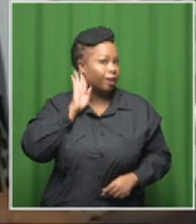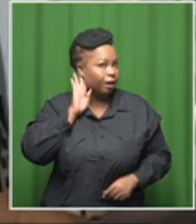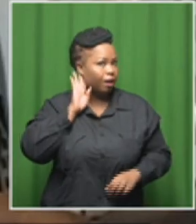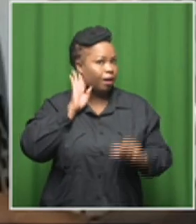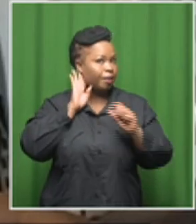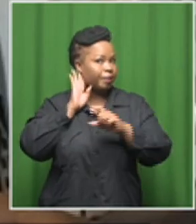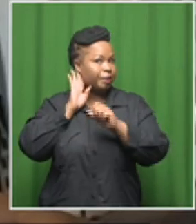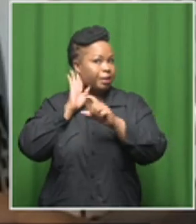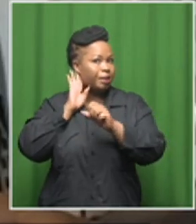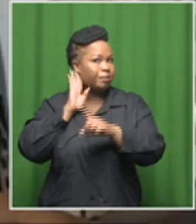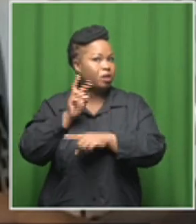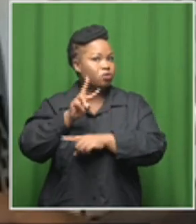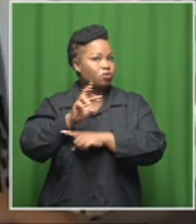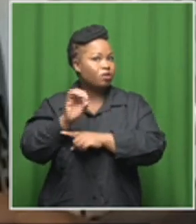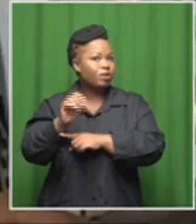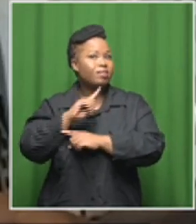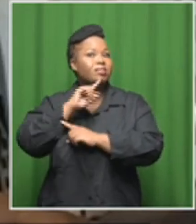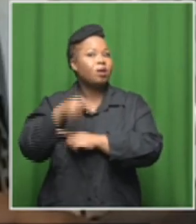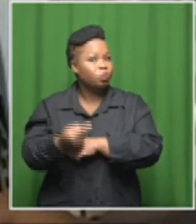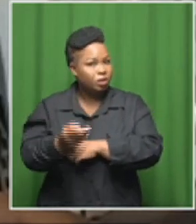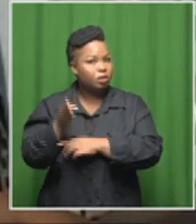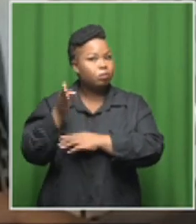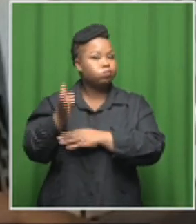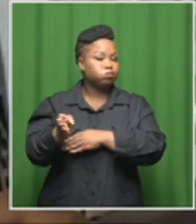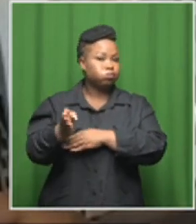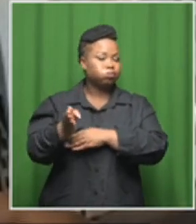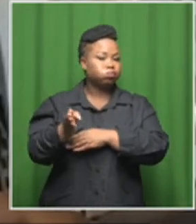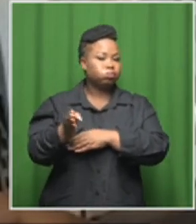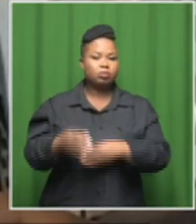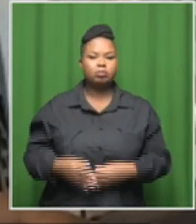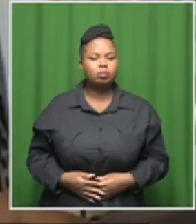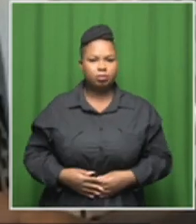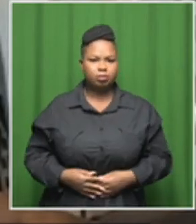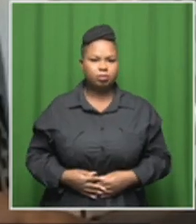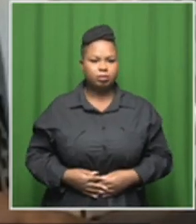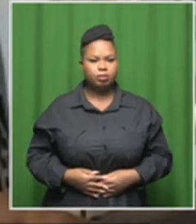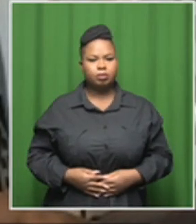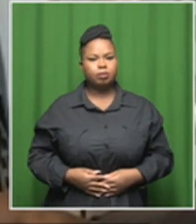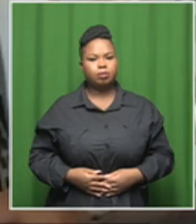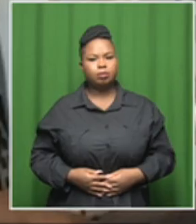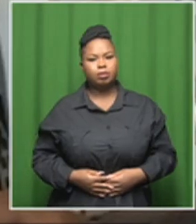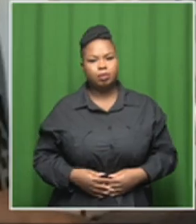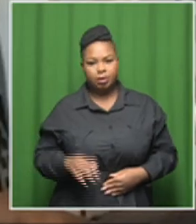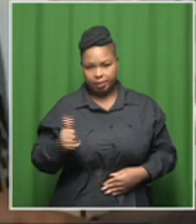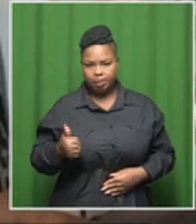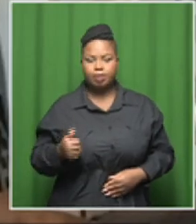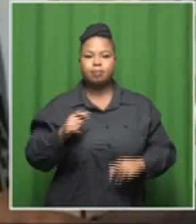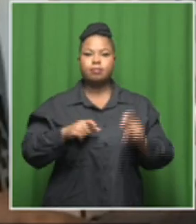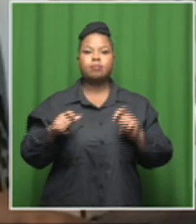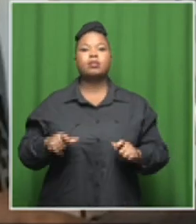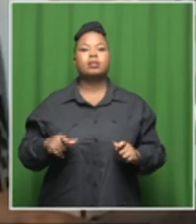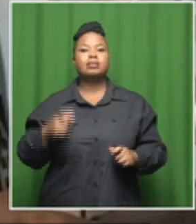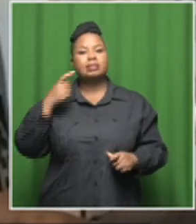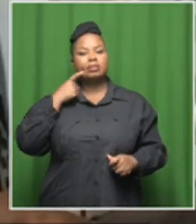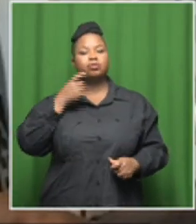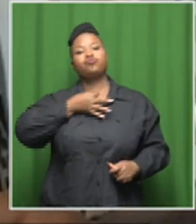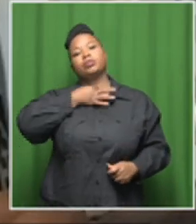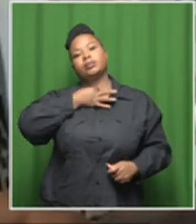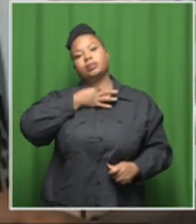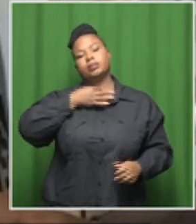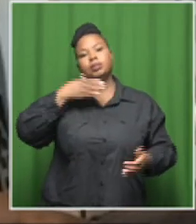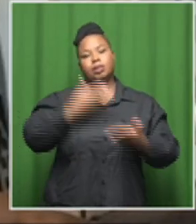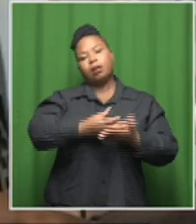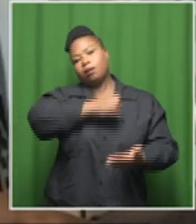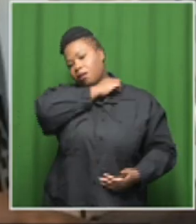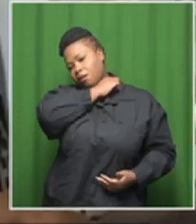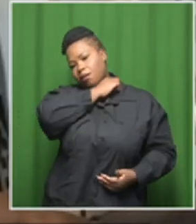there's 200,000 sitting there without security and all those things. That lands people into a risk of being